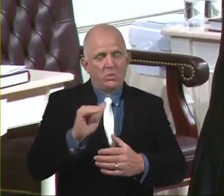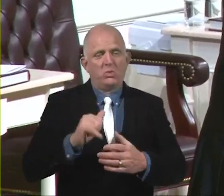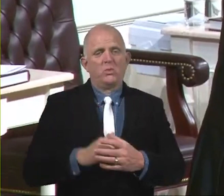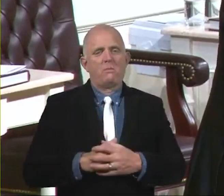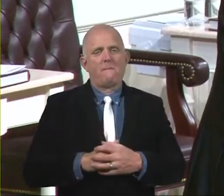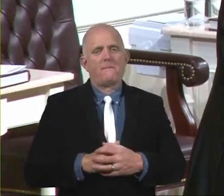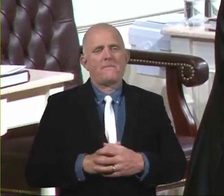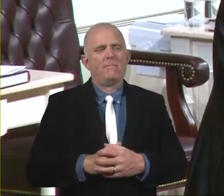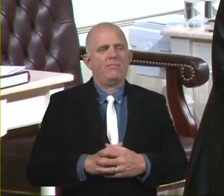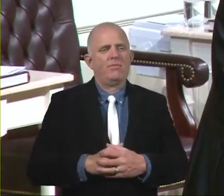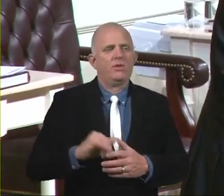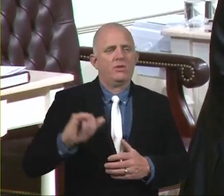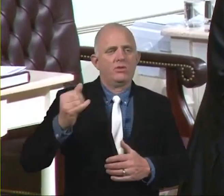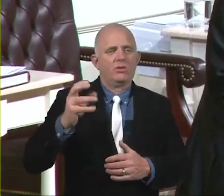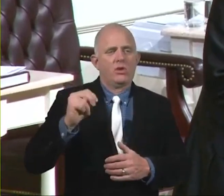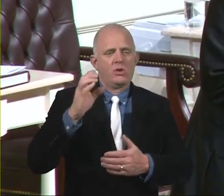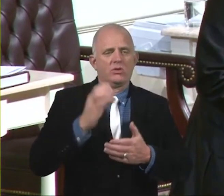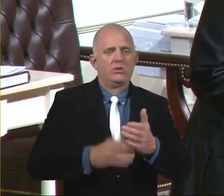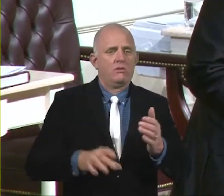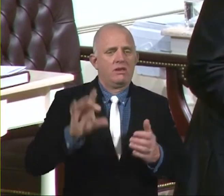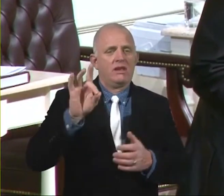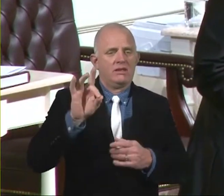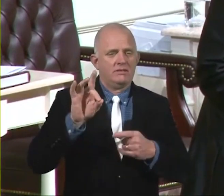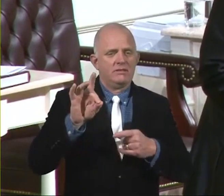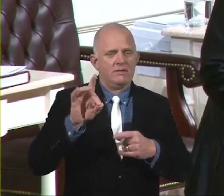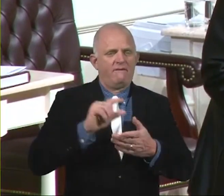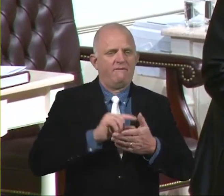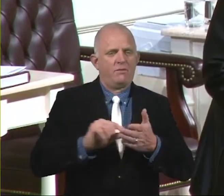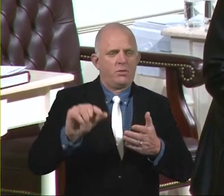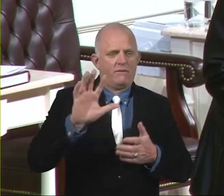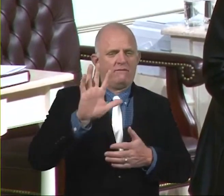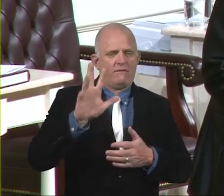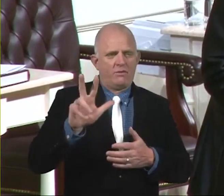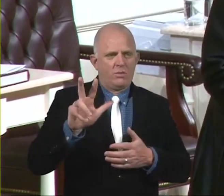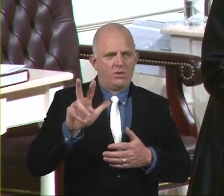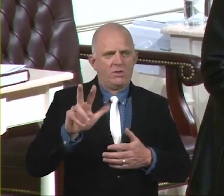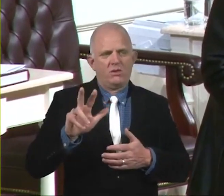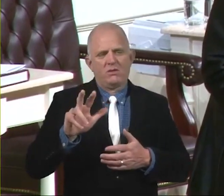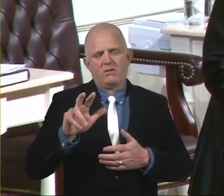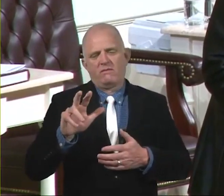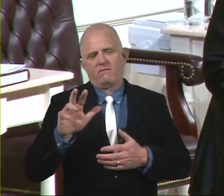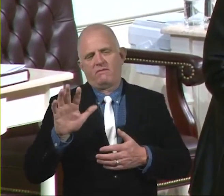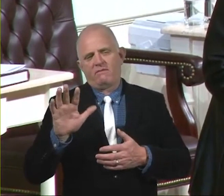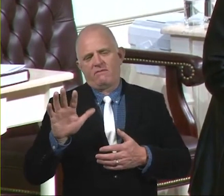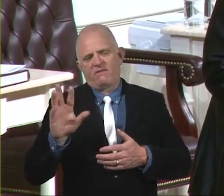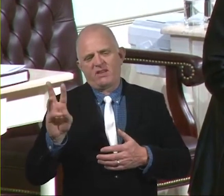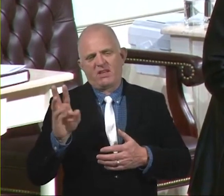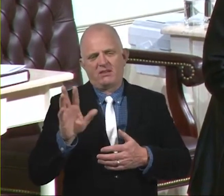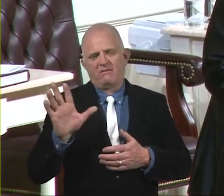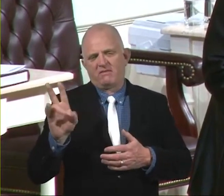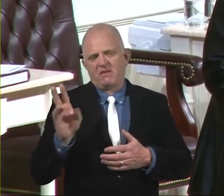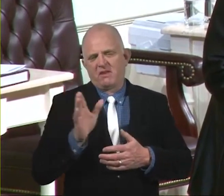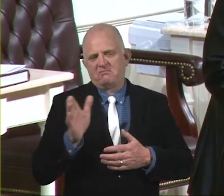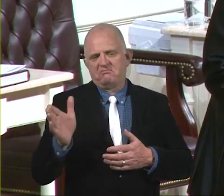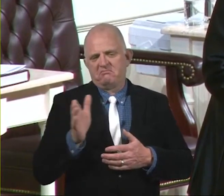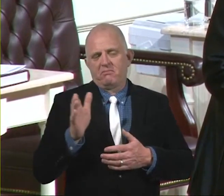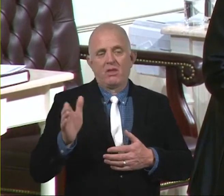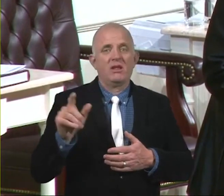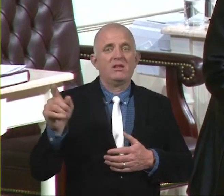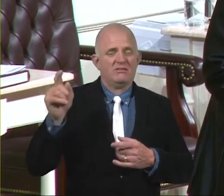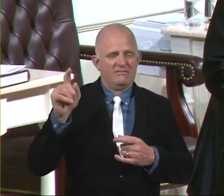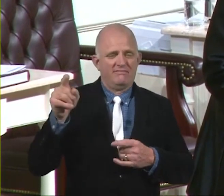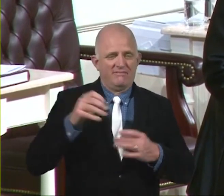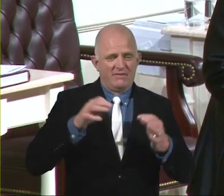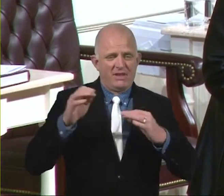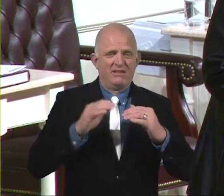That's in John chapter 8 and verse 53 to 56 and verse 58. Art thou greater than our father